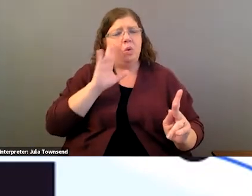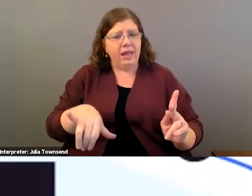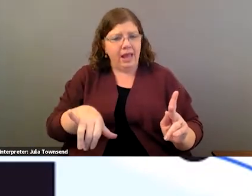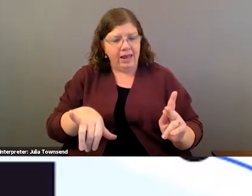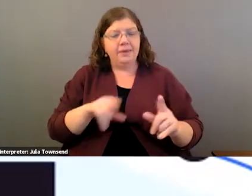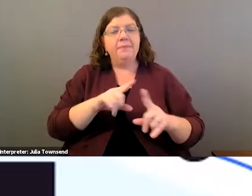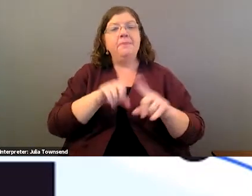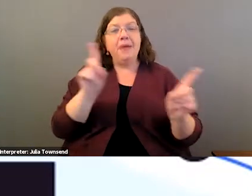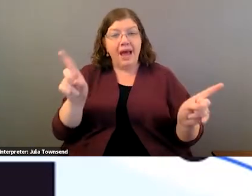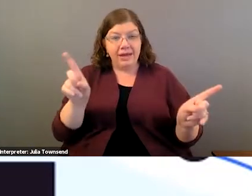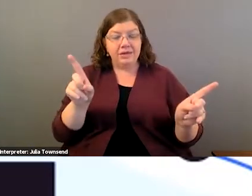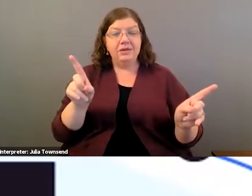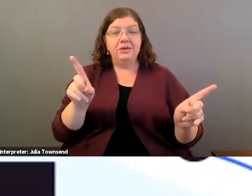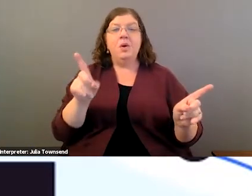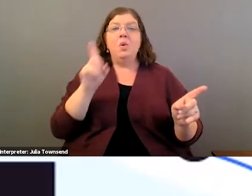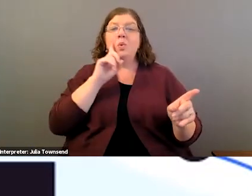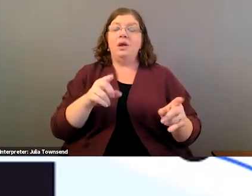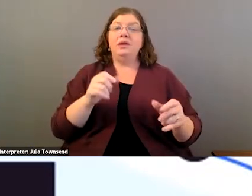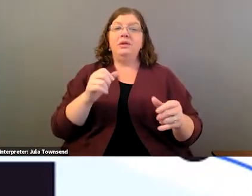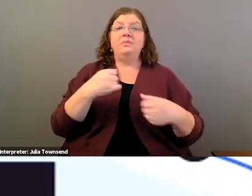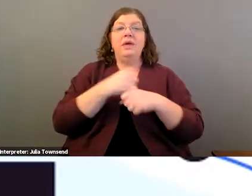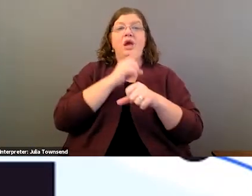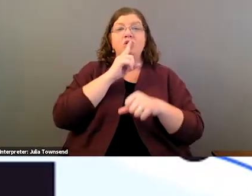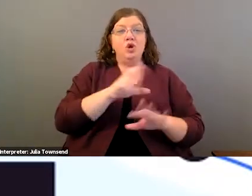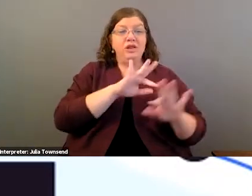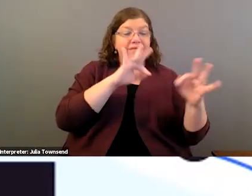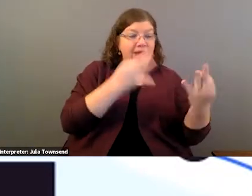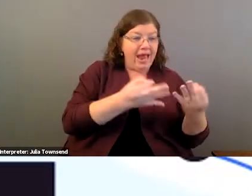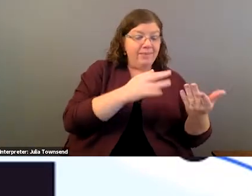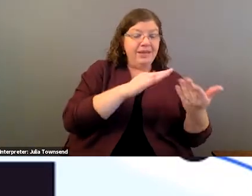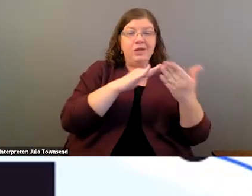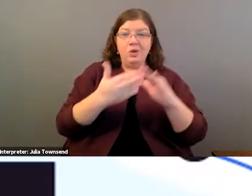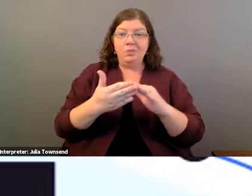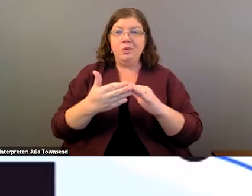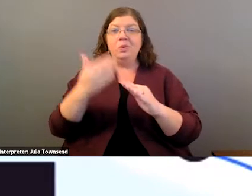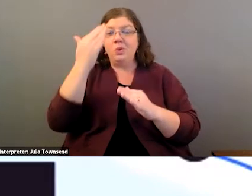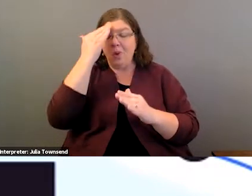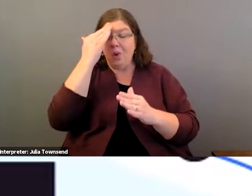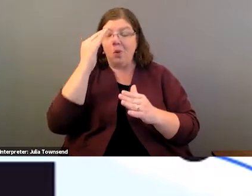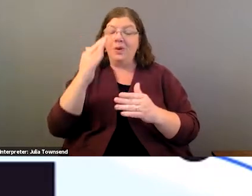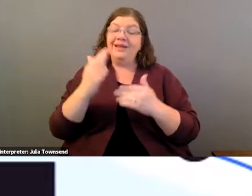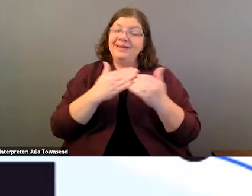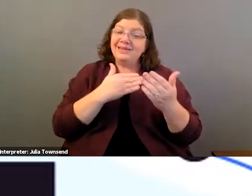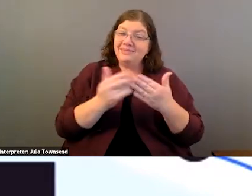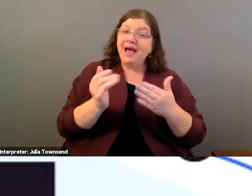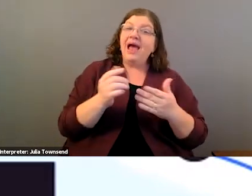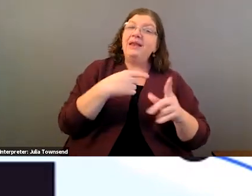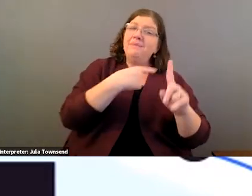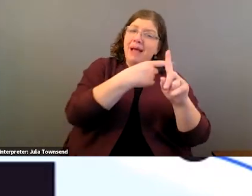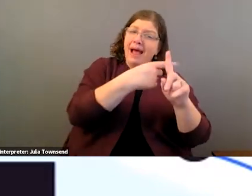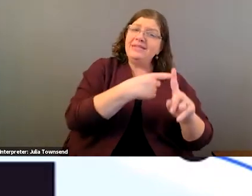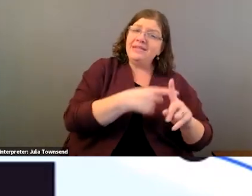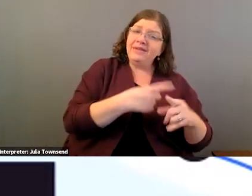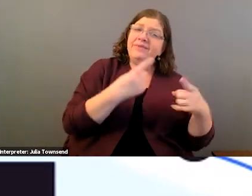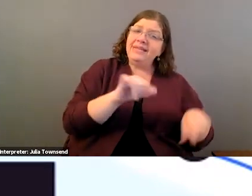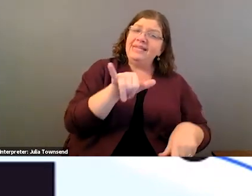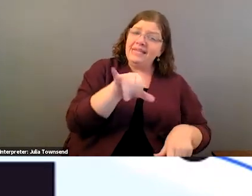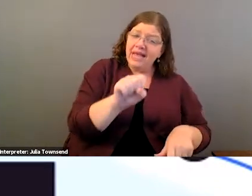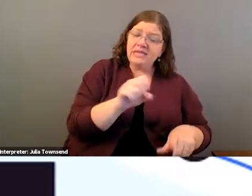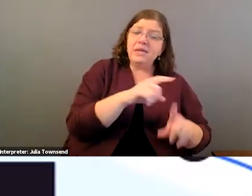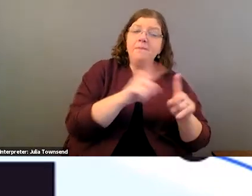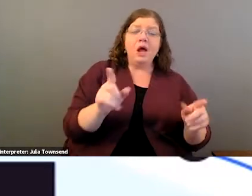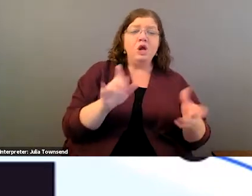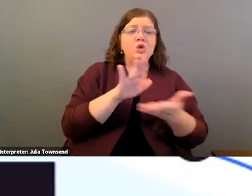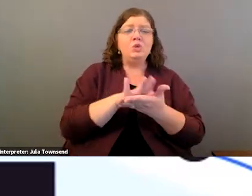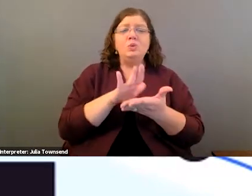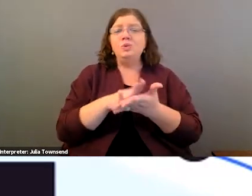But we want to assure our families and the community that despite the fact that we have positive cases, our schools remain